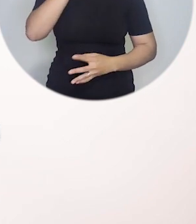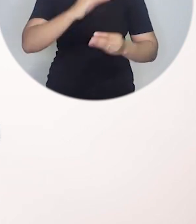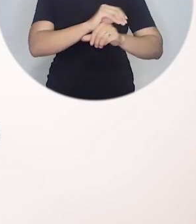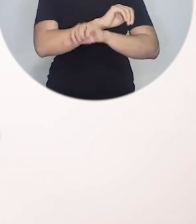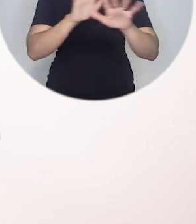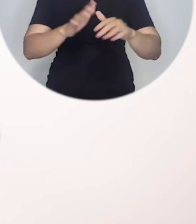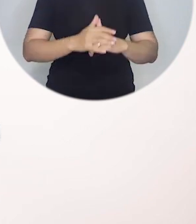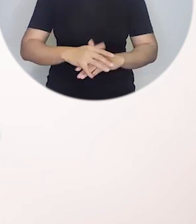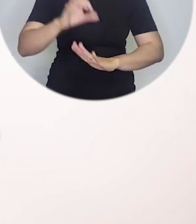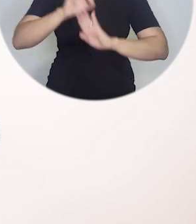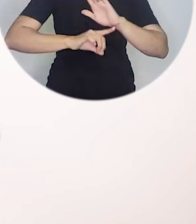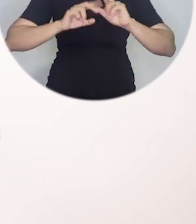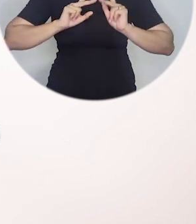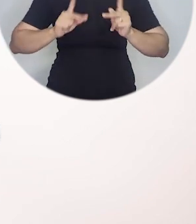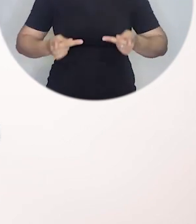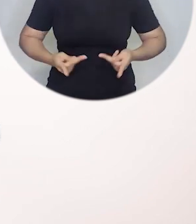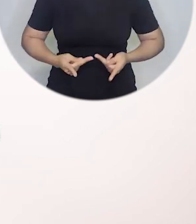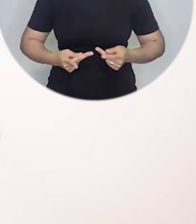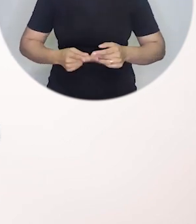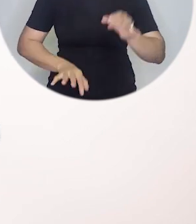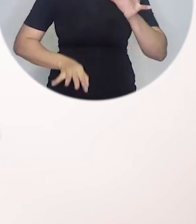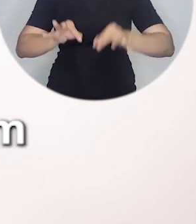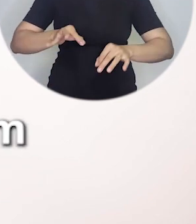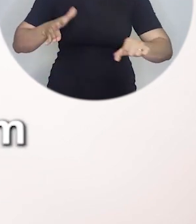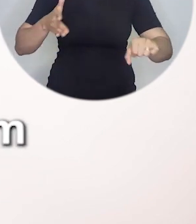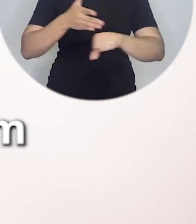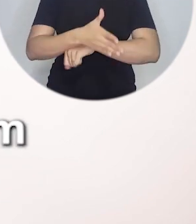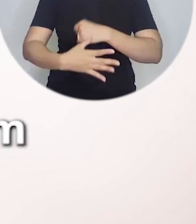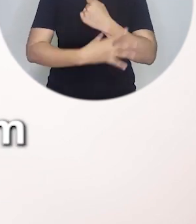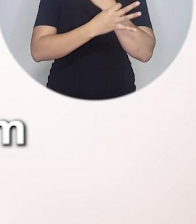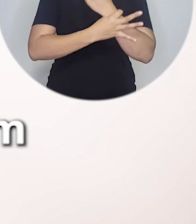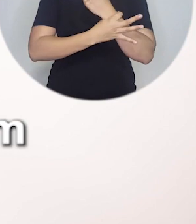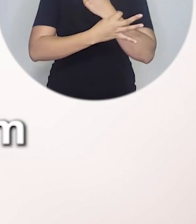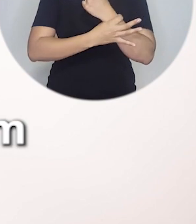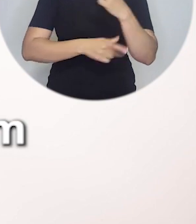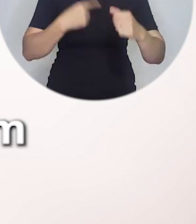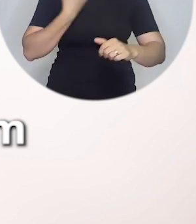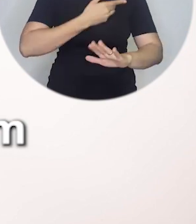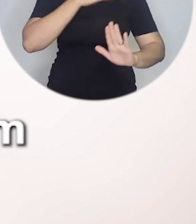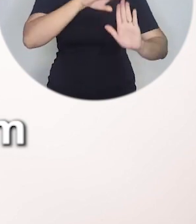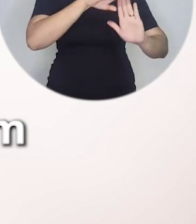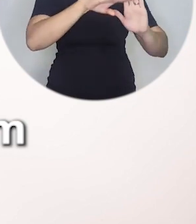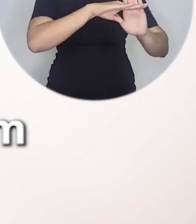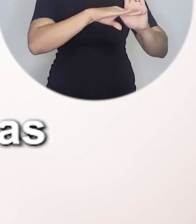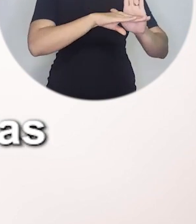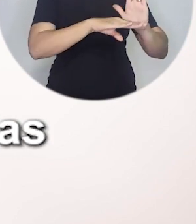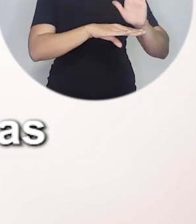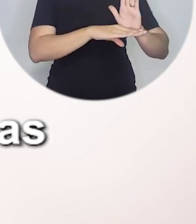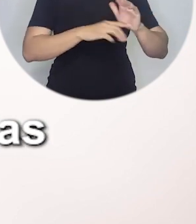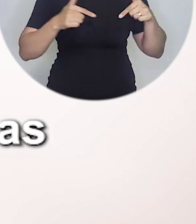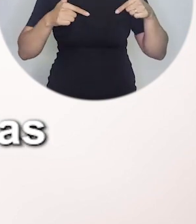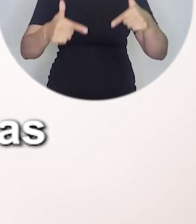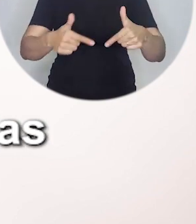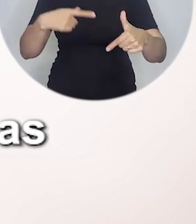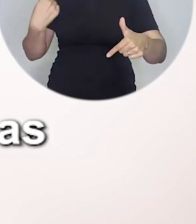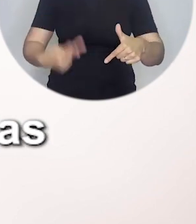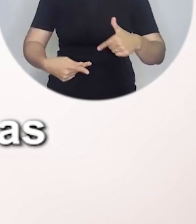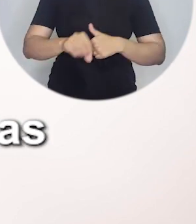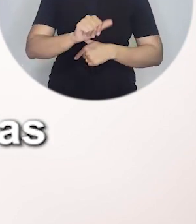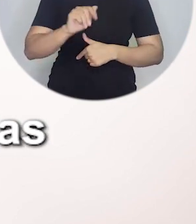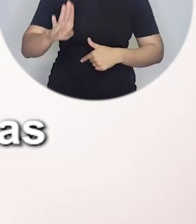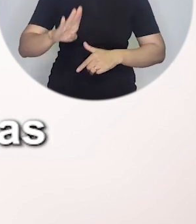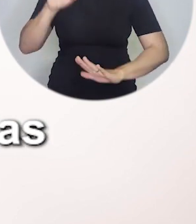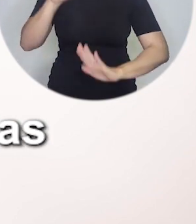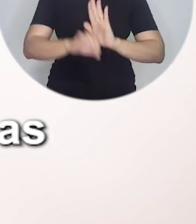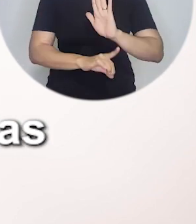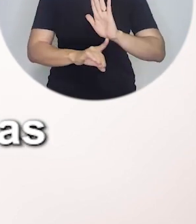The defense of access to justice and human rights must be permanently present on our agenda, as well as the protection